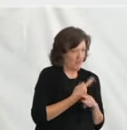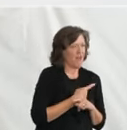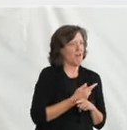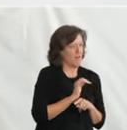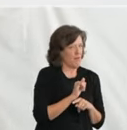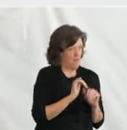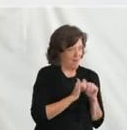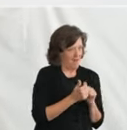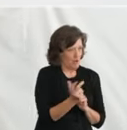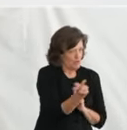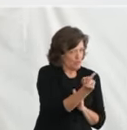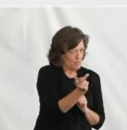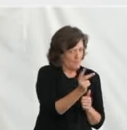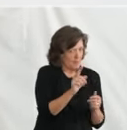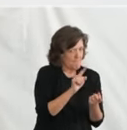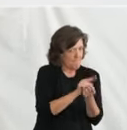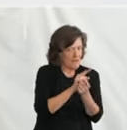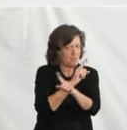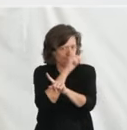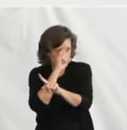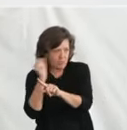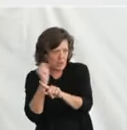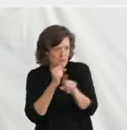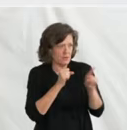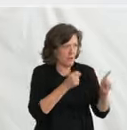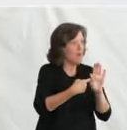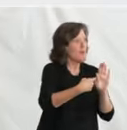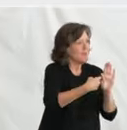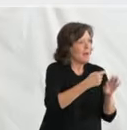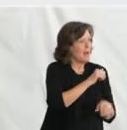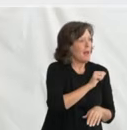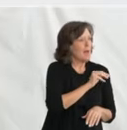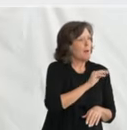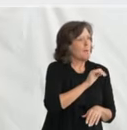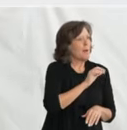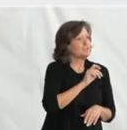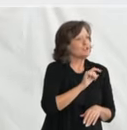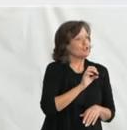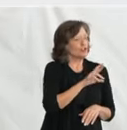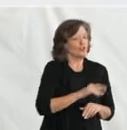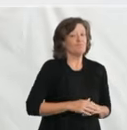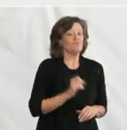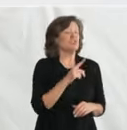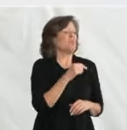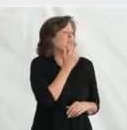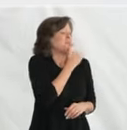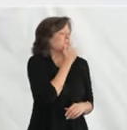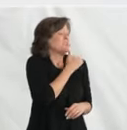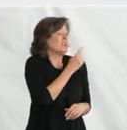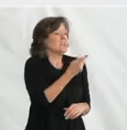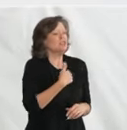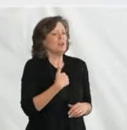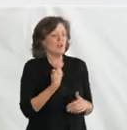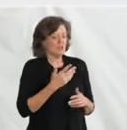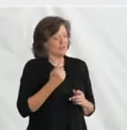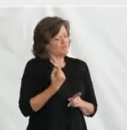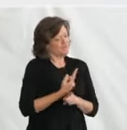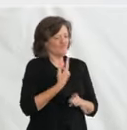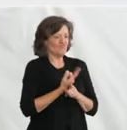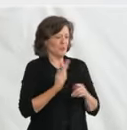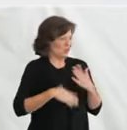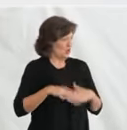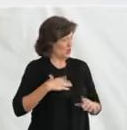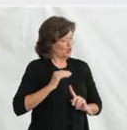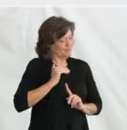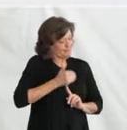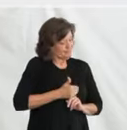place. So during non-crisis times, she just wore normal ambassador clothing. She'd have on like a blouse and a skirt. And